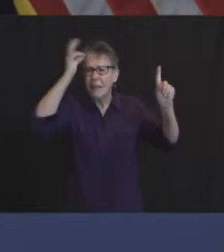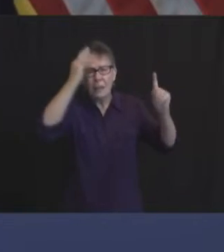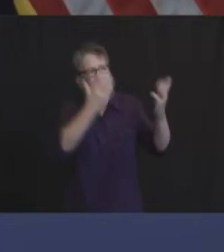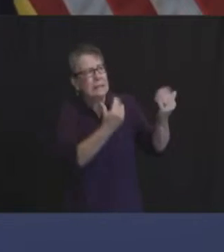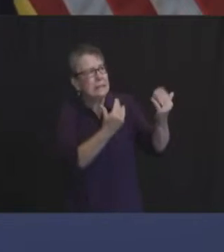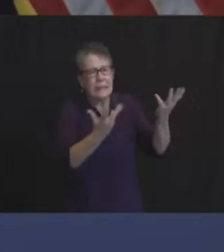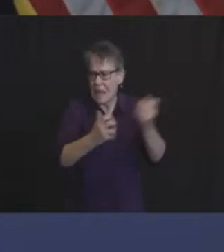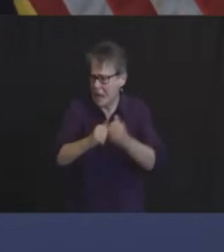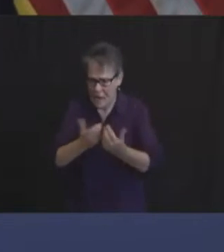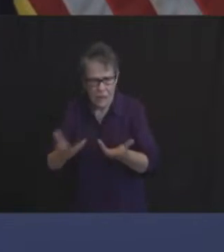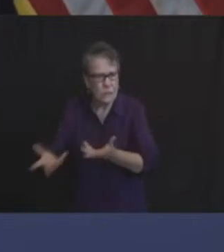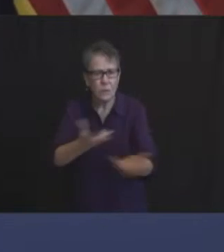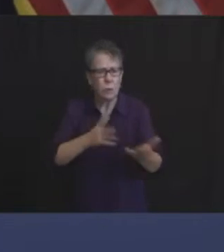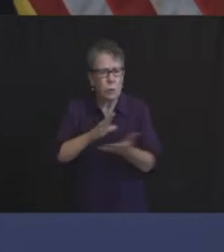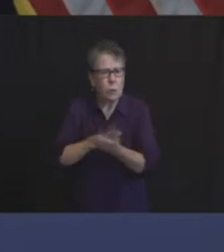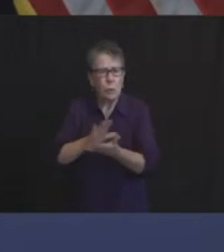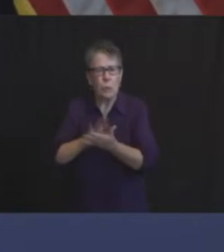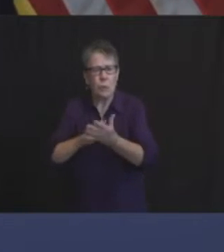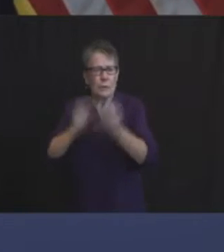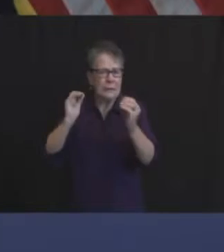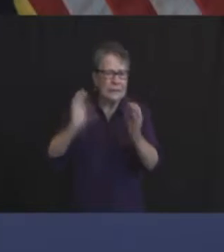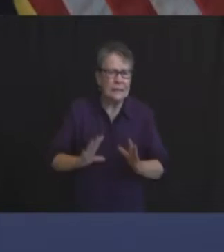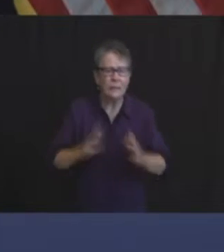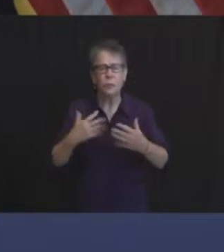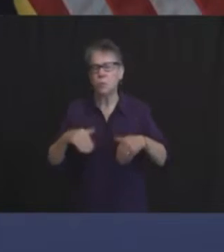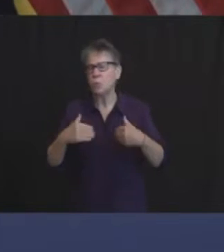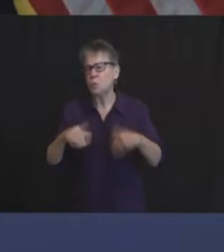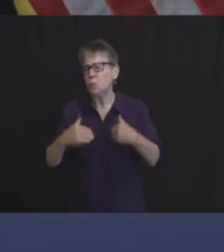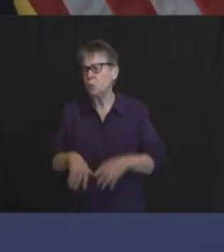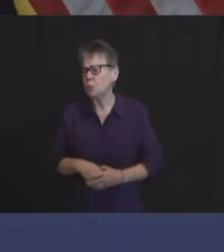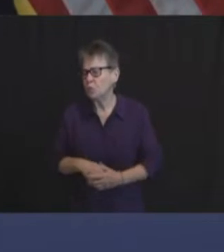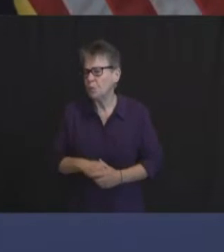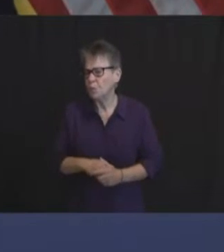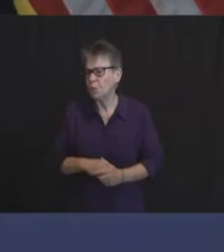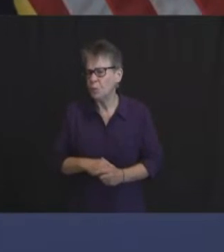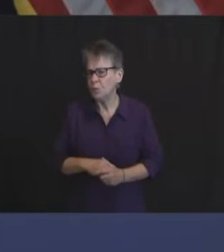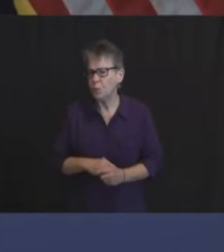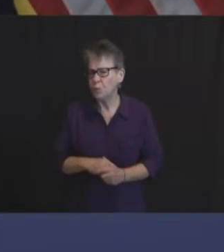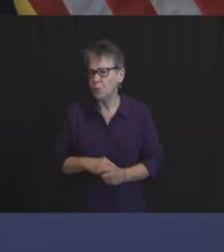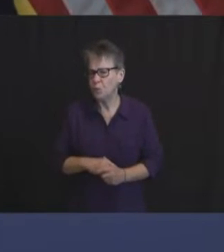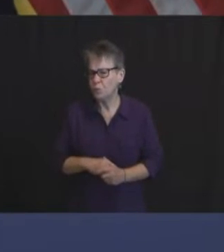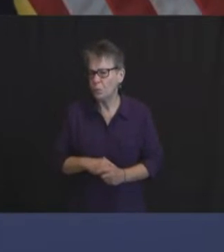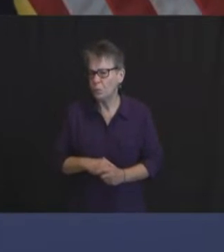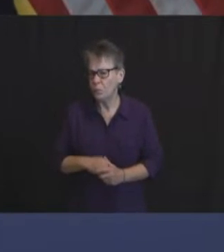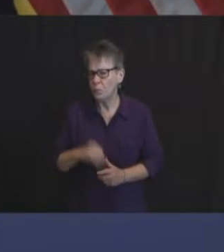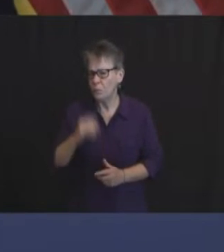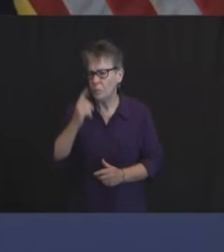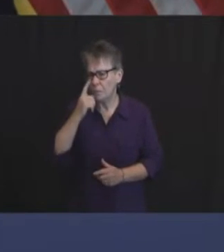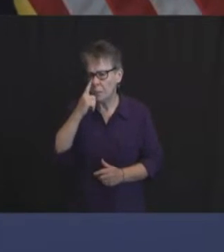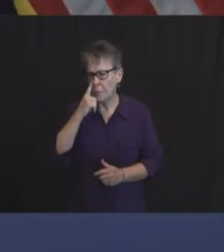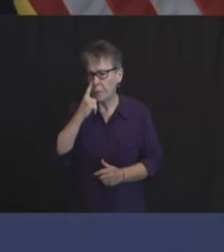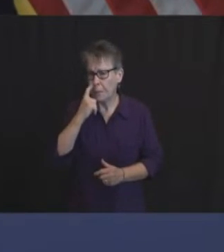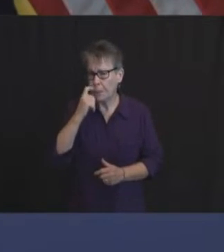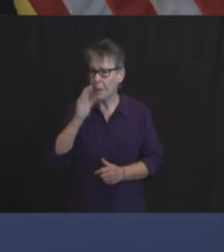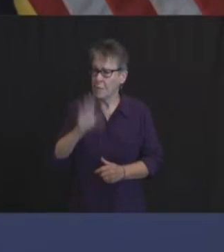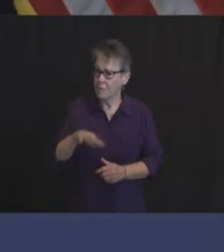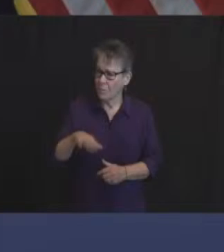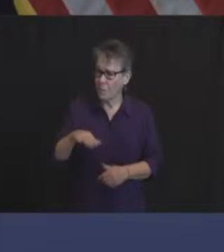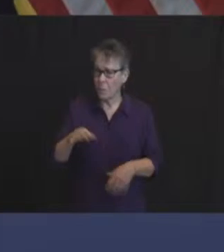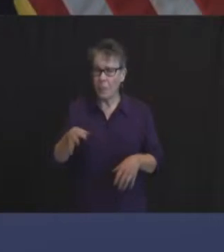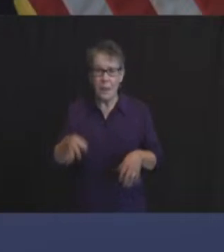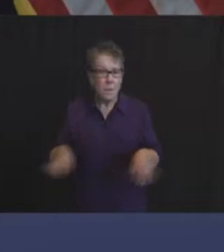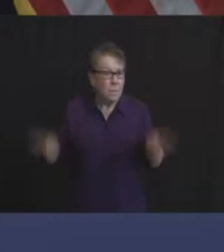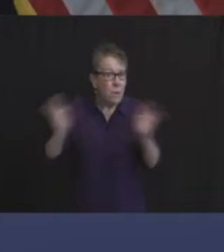students and educators' instructional and support needs while maintaining stability and